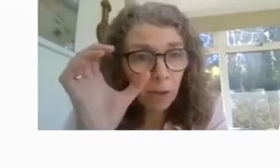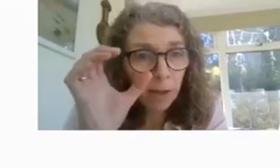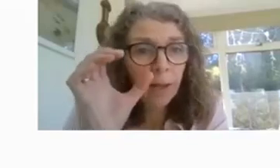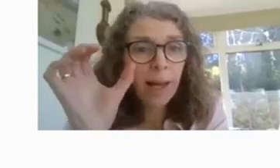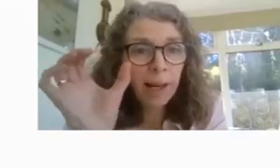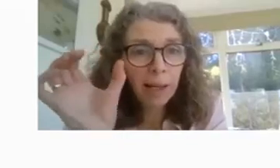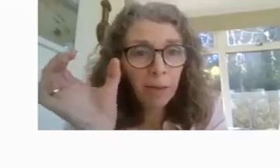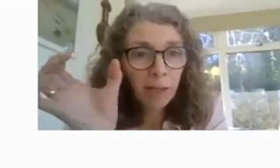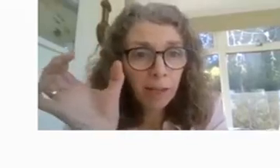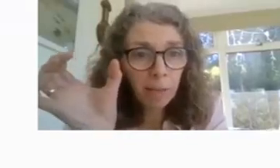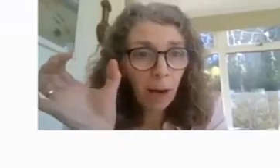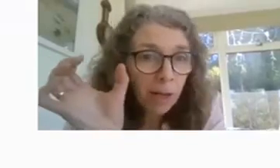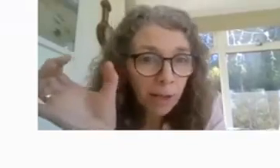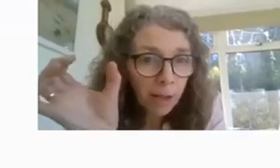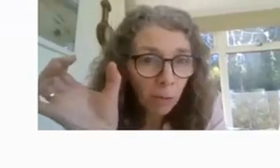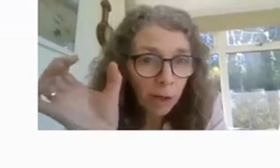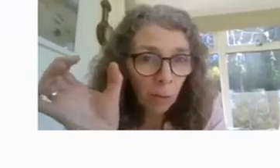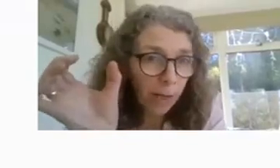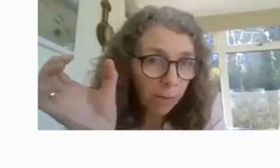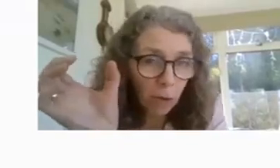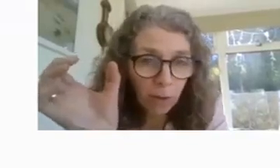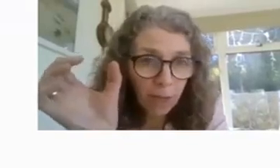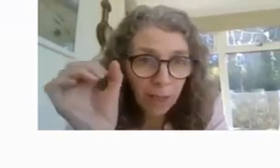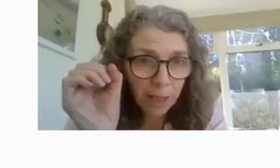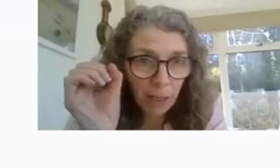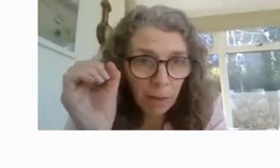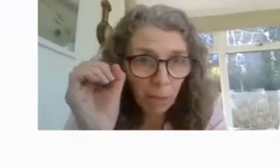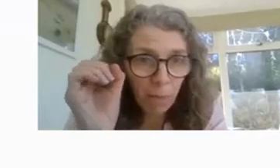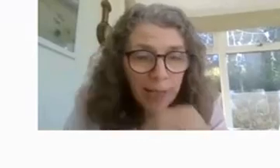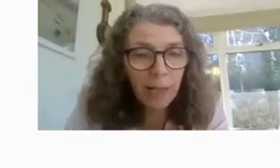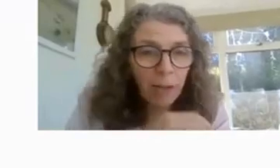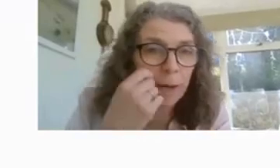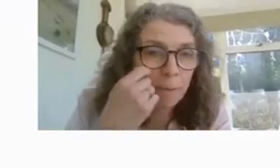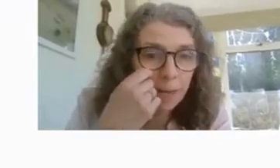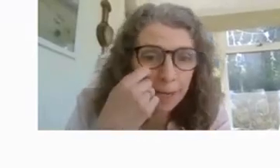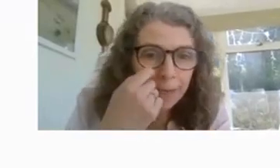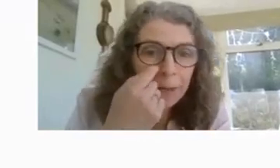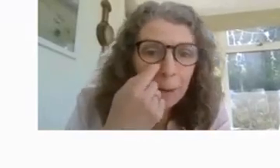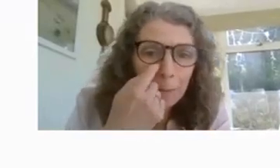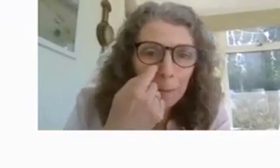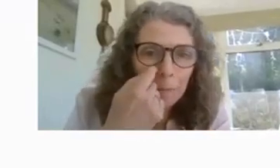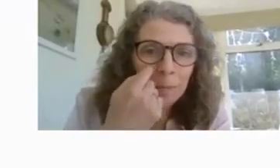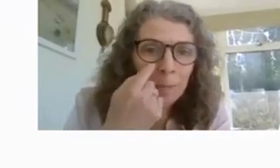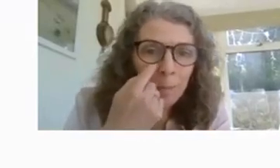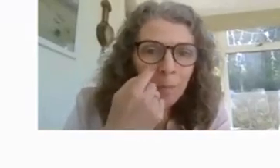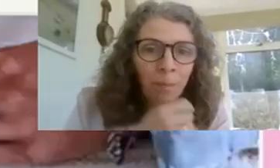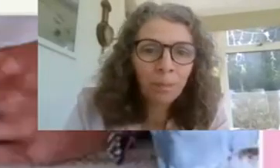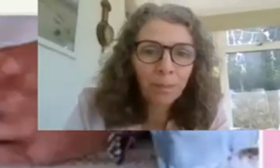in the muscle. And if the muscle is apart, it doesn't work so well. So sometimes it needs to be brought back together again. Next slide.